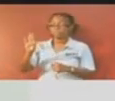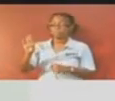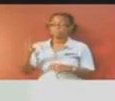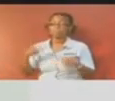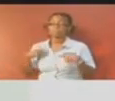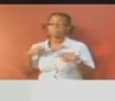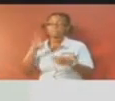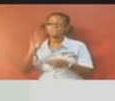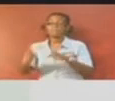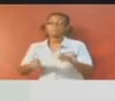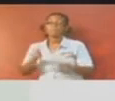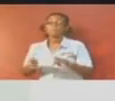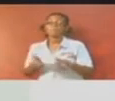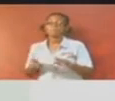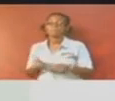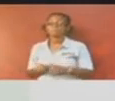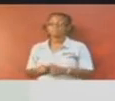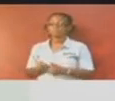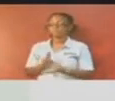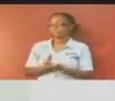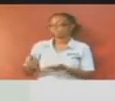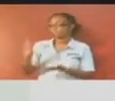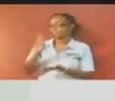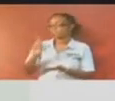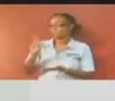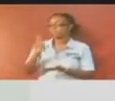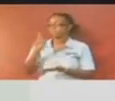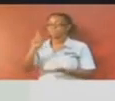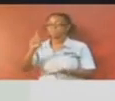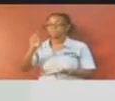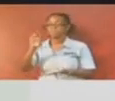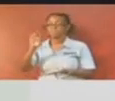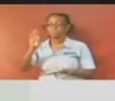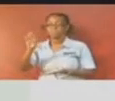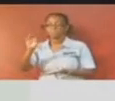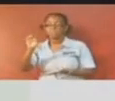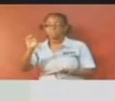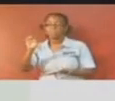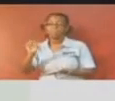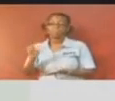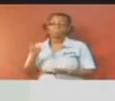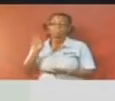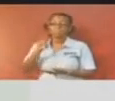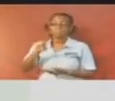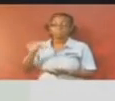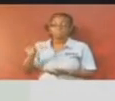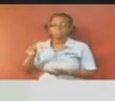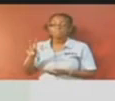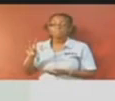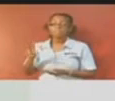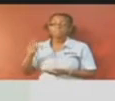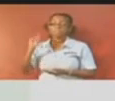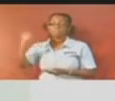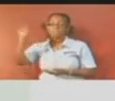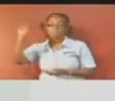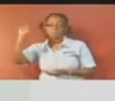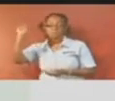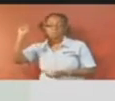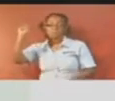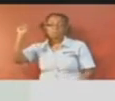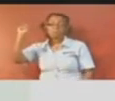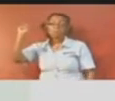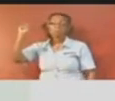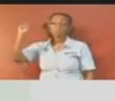persons, the Uwe-Debe Facility with 27, and at Tobago step-down, there are 20